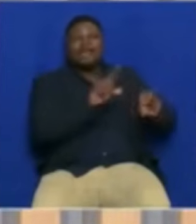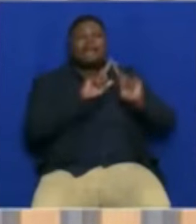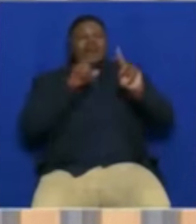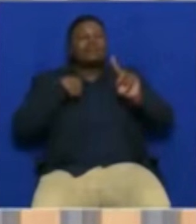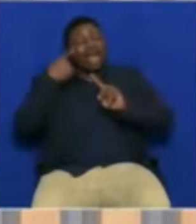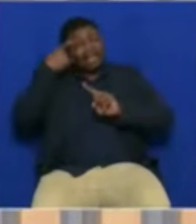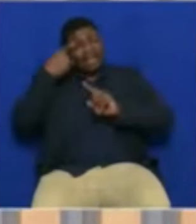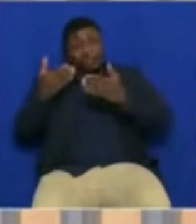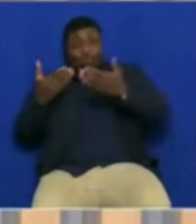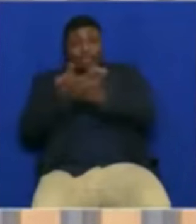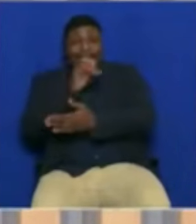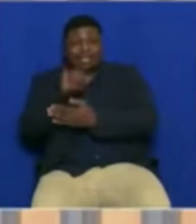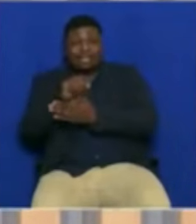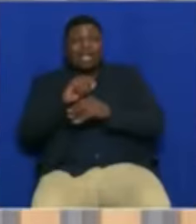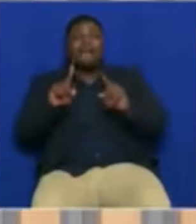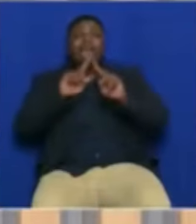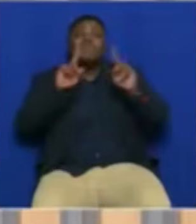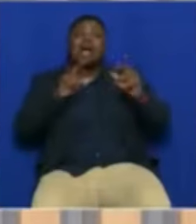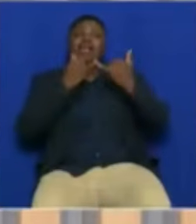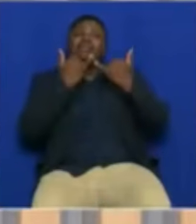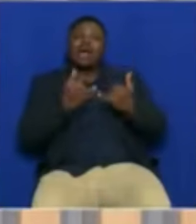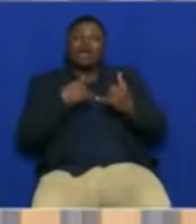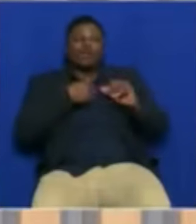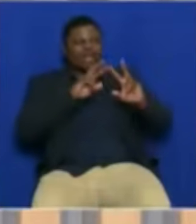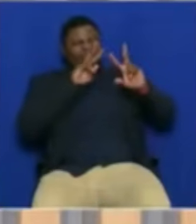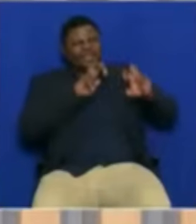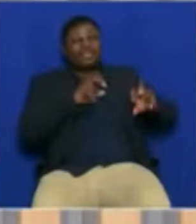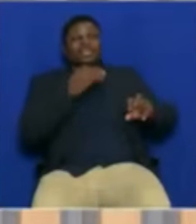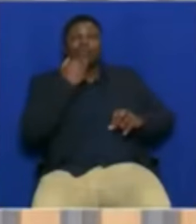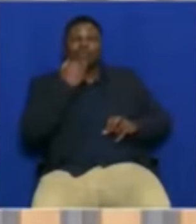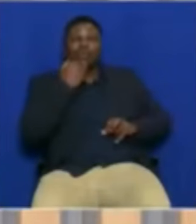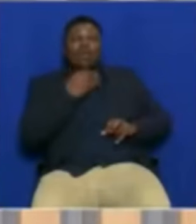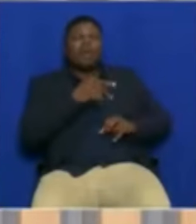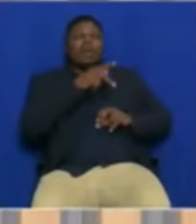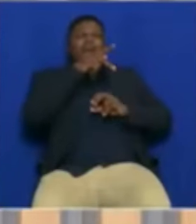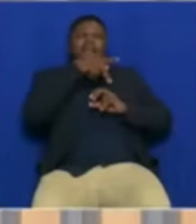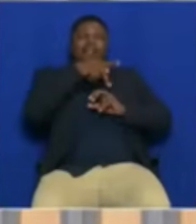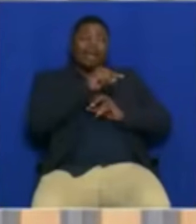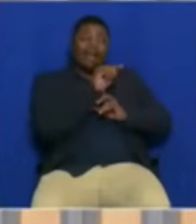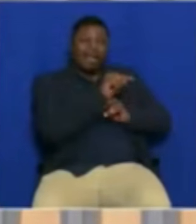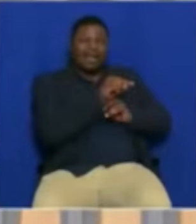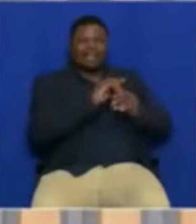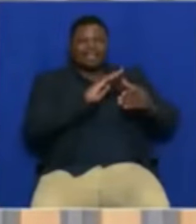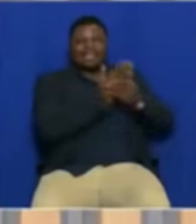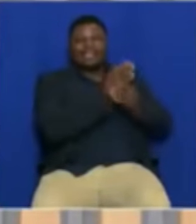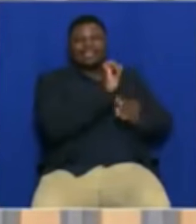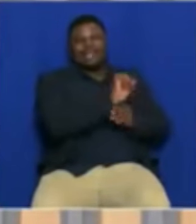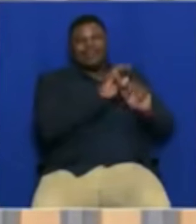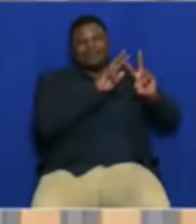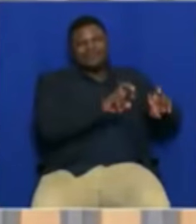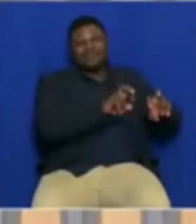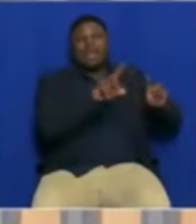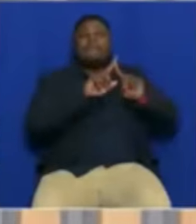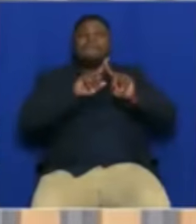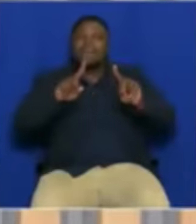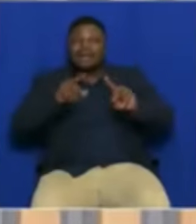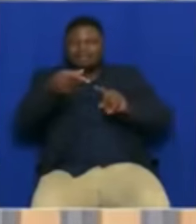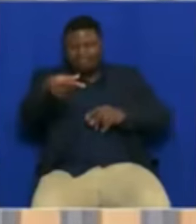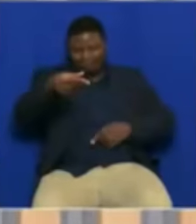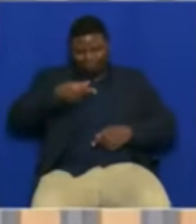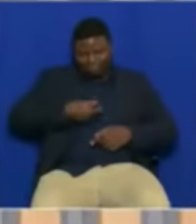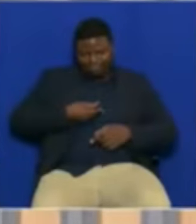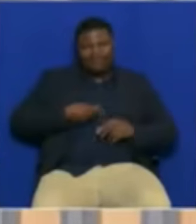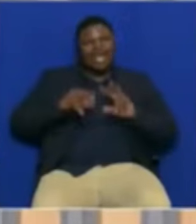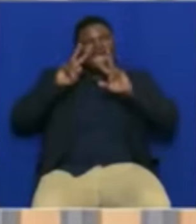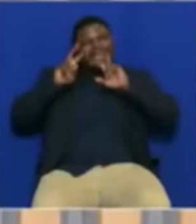investigating Pinar's case and not investigating the referral sent to you. The referral sent to you is limited.